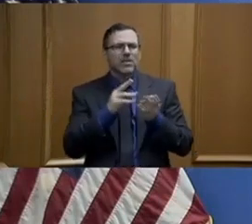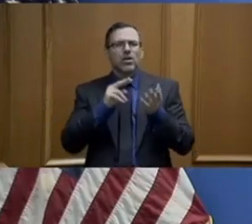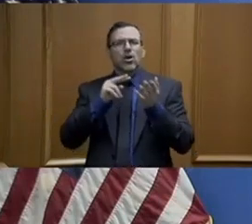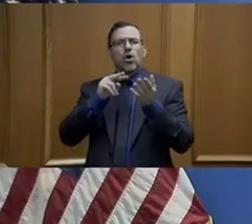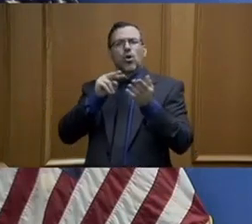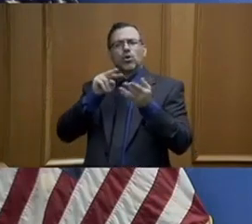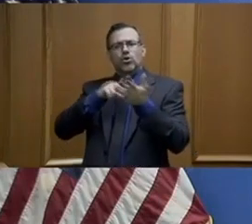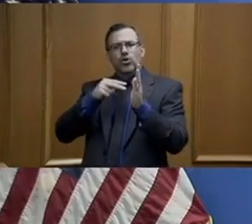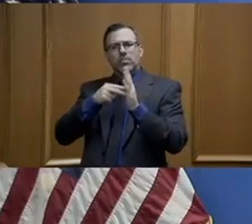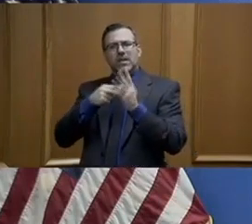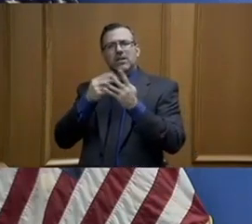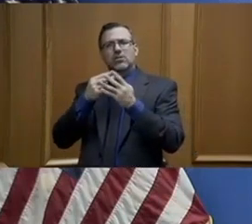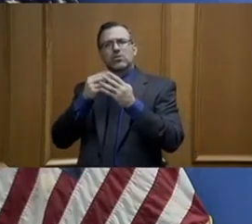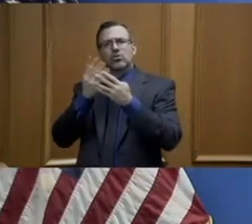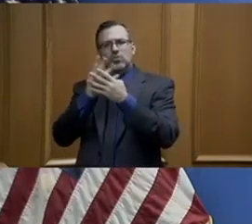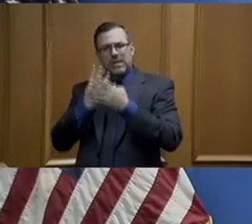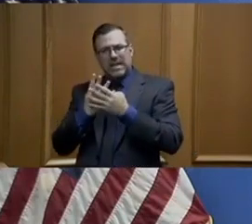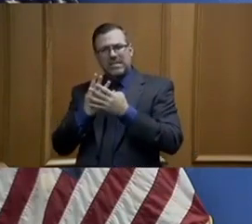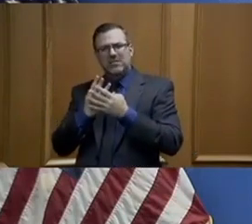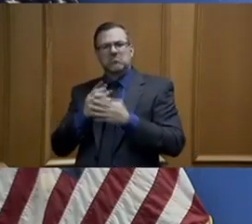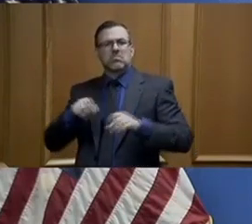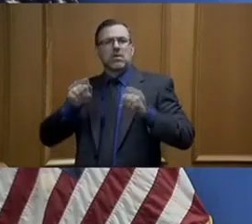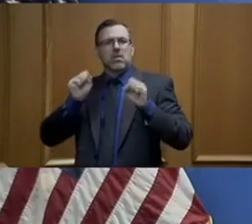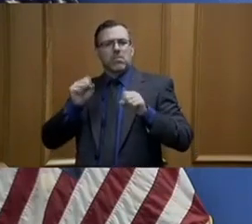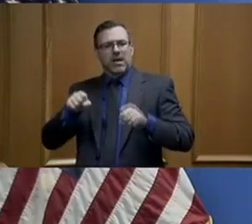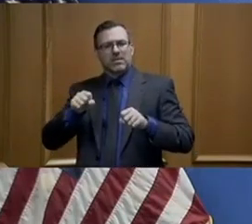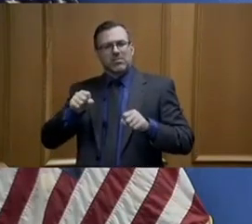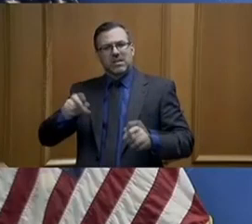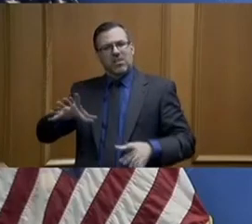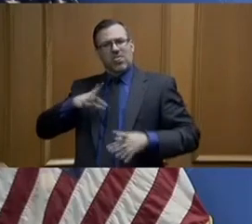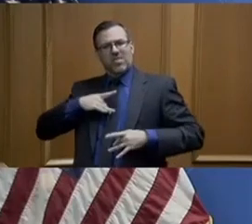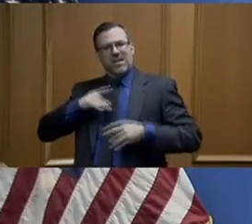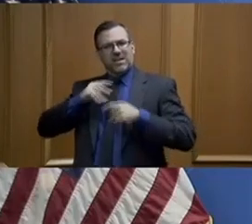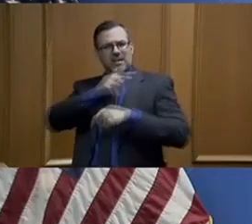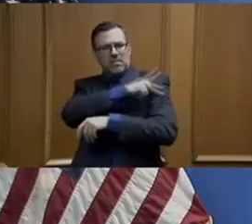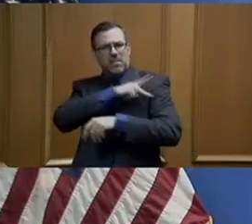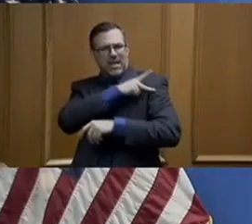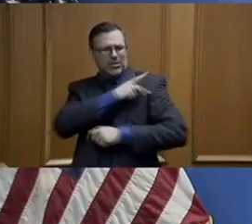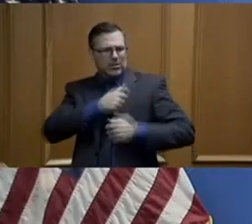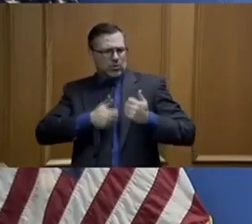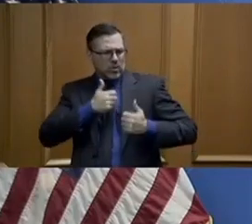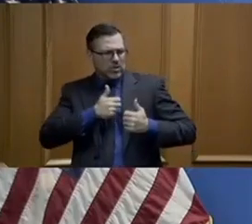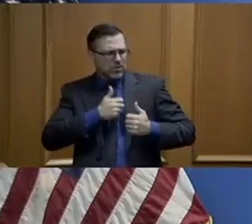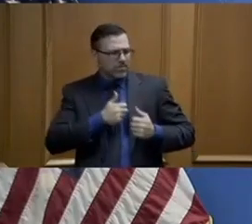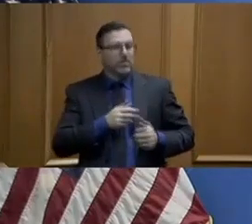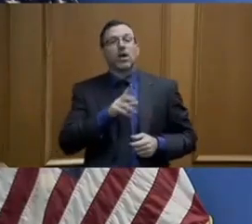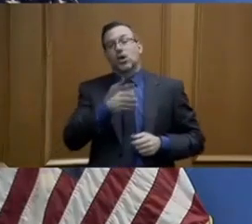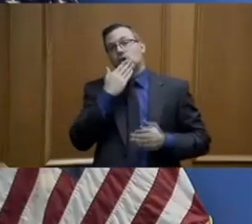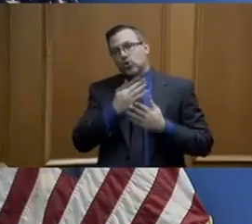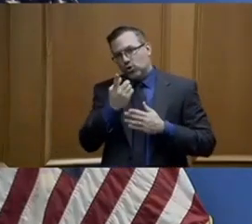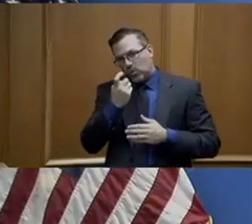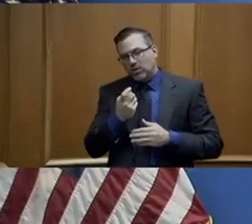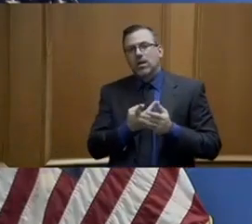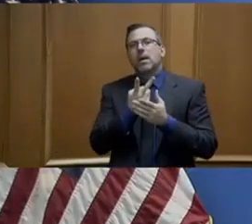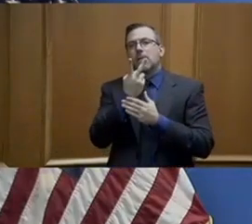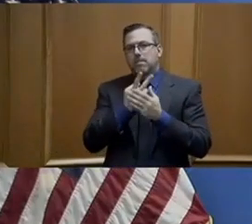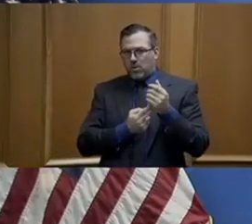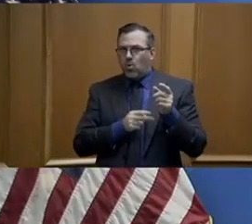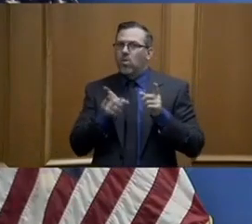infected patients? Yeah, that's a good question. And I think both of those is true. They will come online in different times.